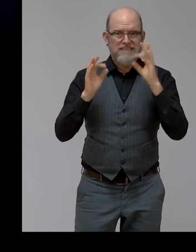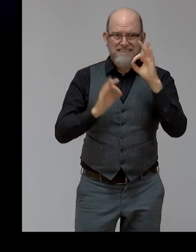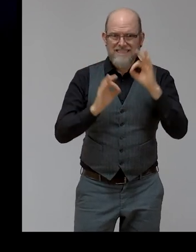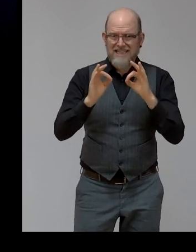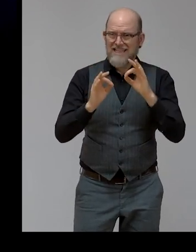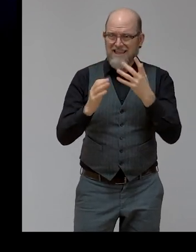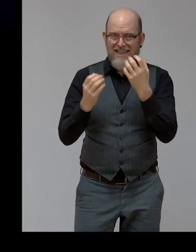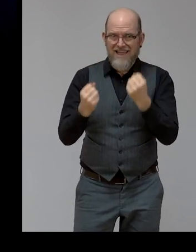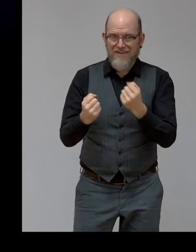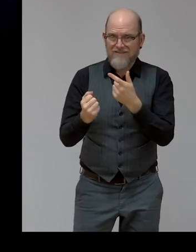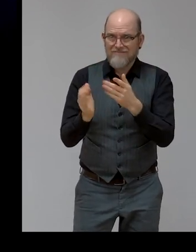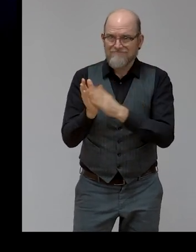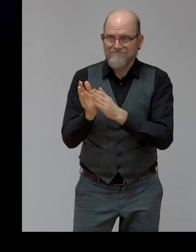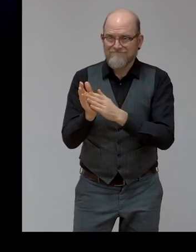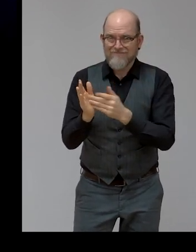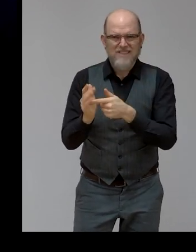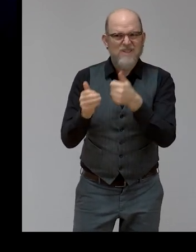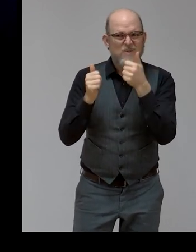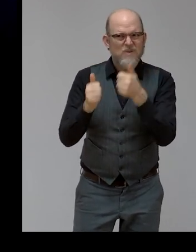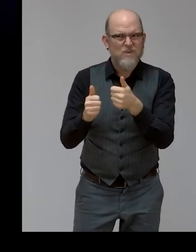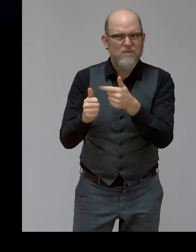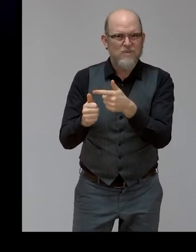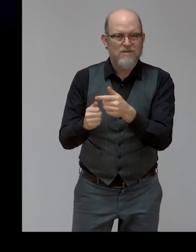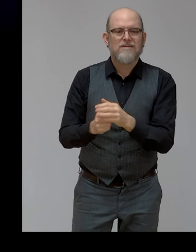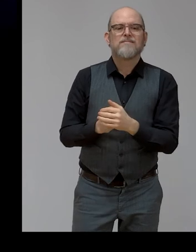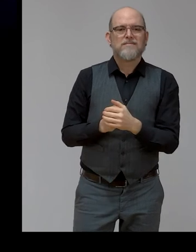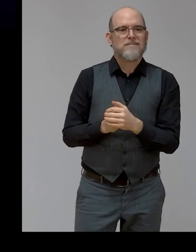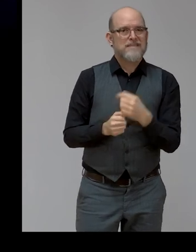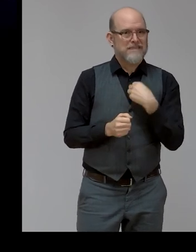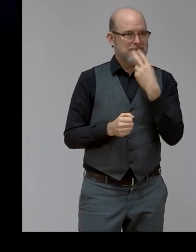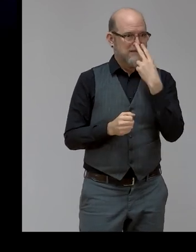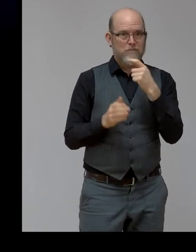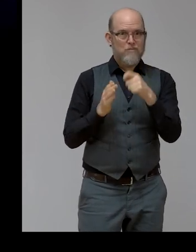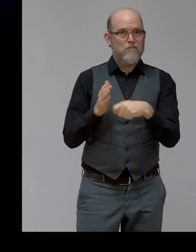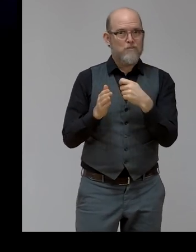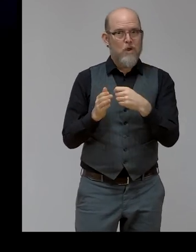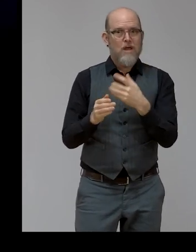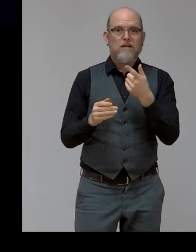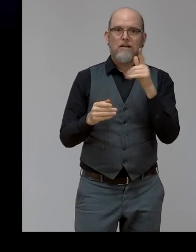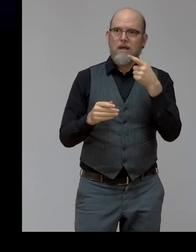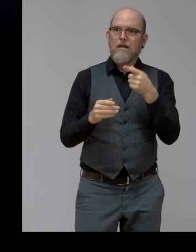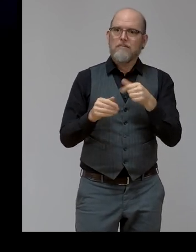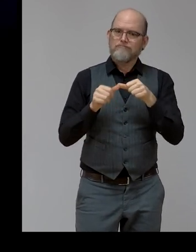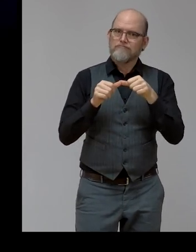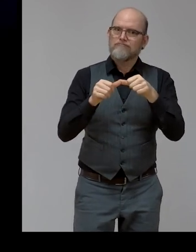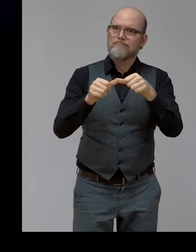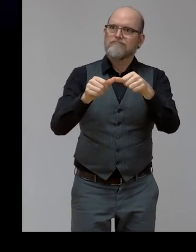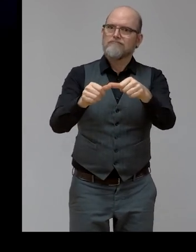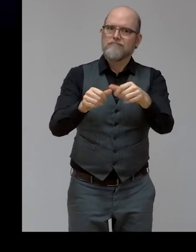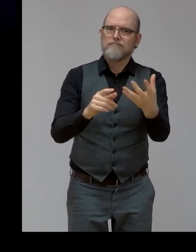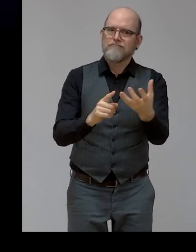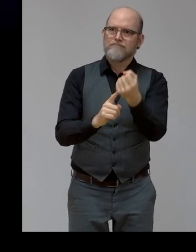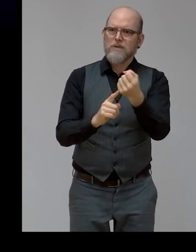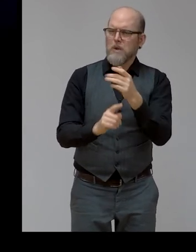congratulate yourselves with, and that's how you see that the project is sustainable. In your opinion, which has